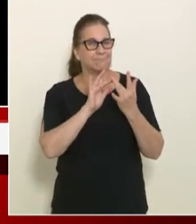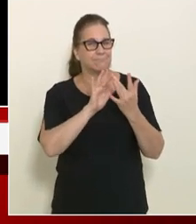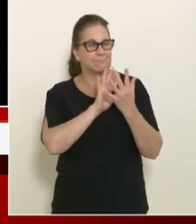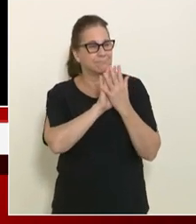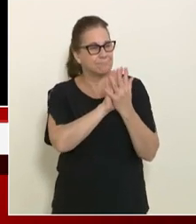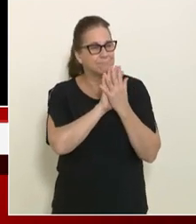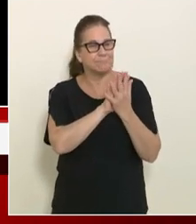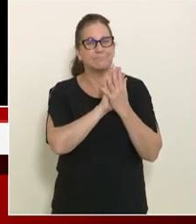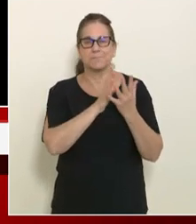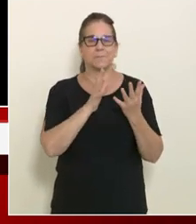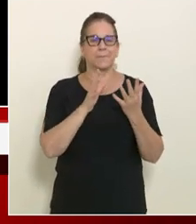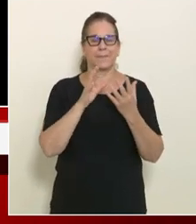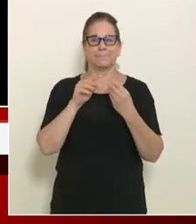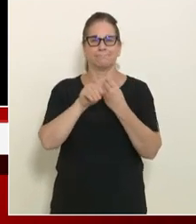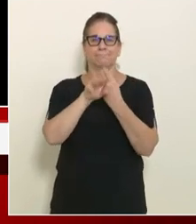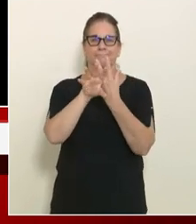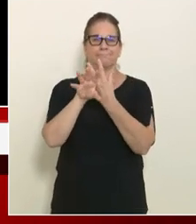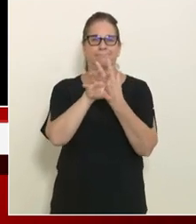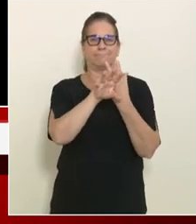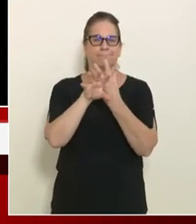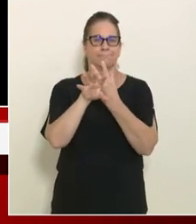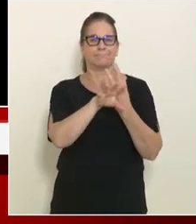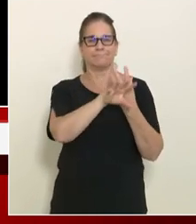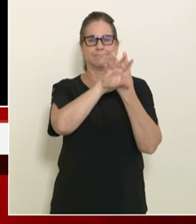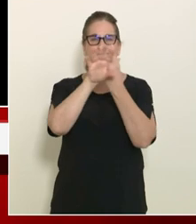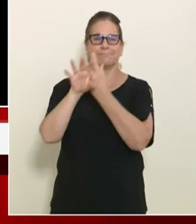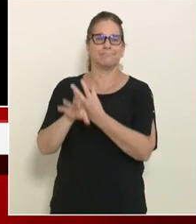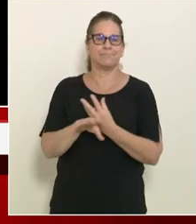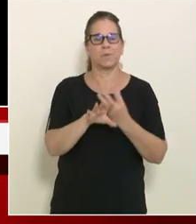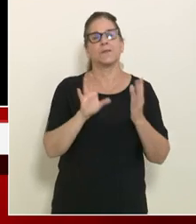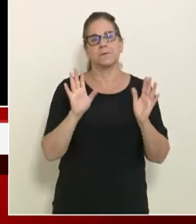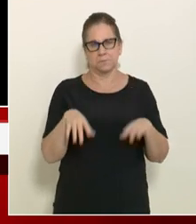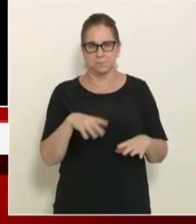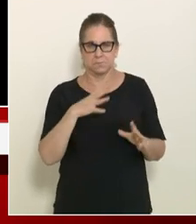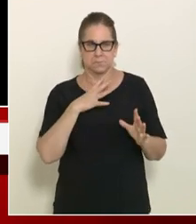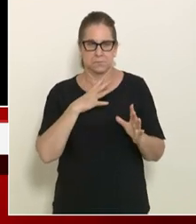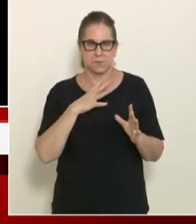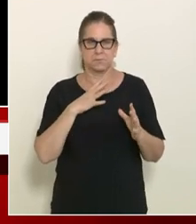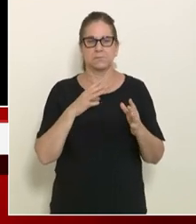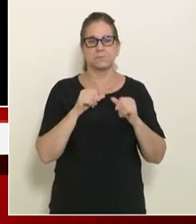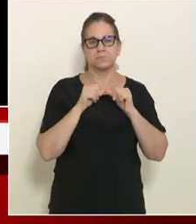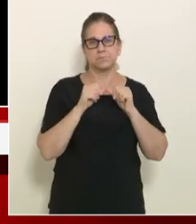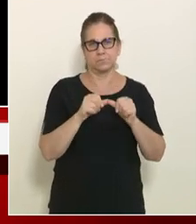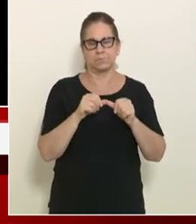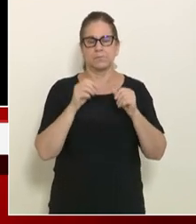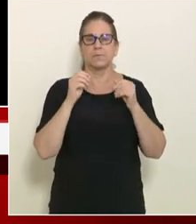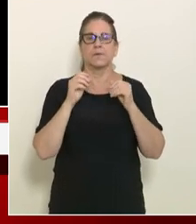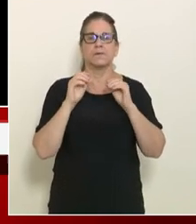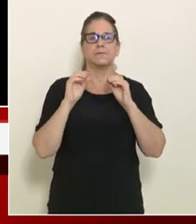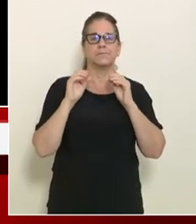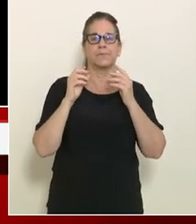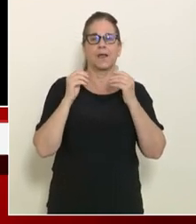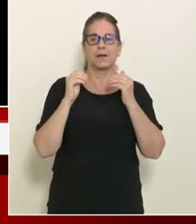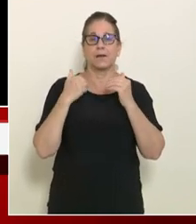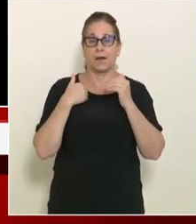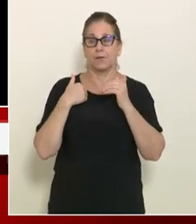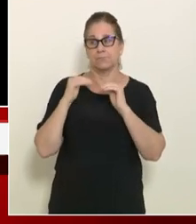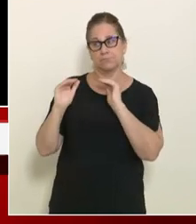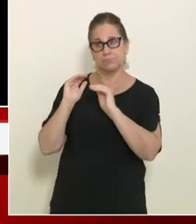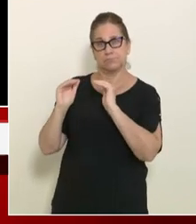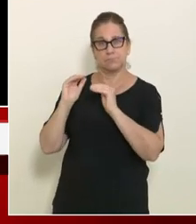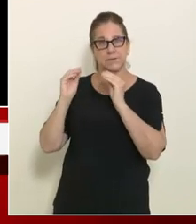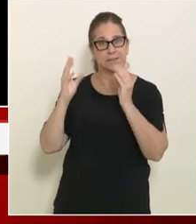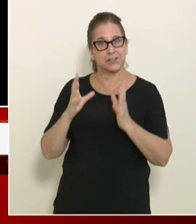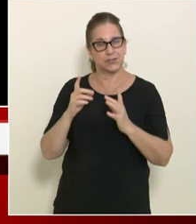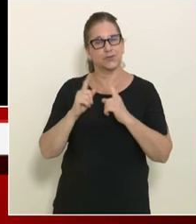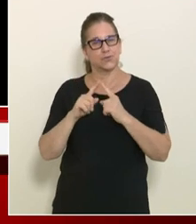spend a lot of time helping and prepare our educators to reconnect and connect with students, knowing that for some students this will